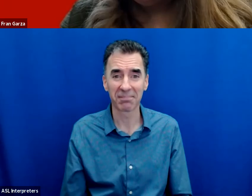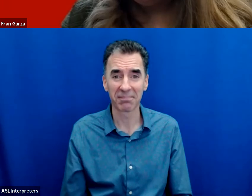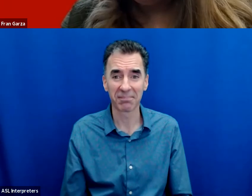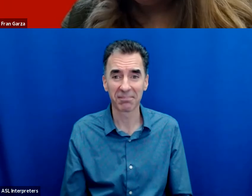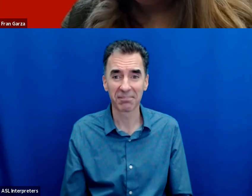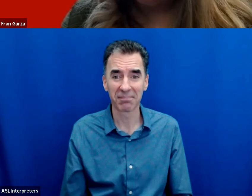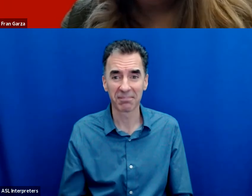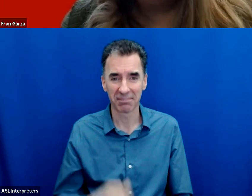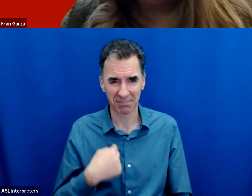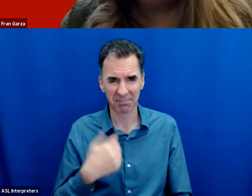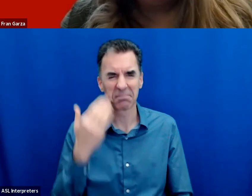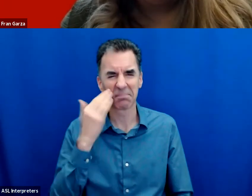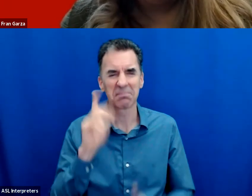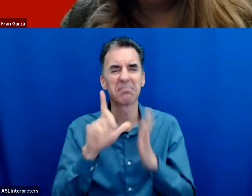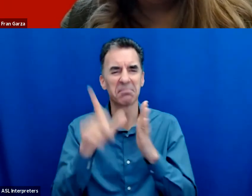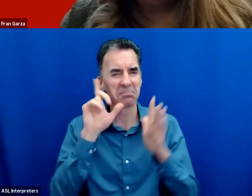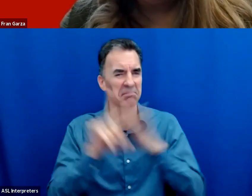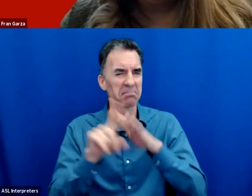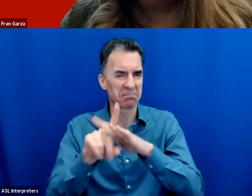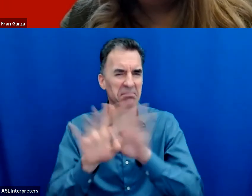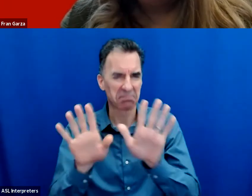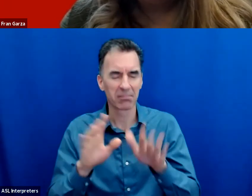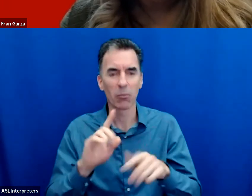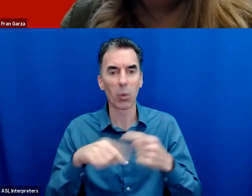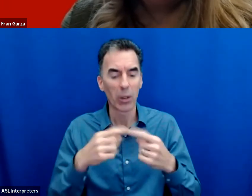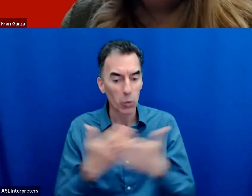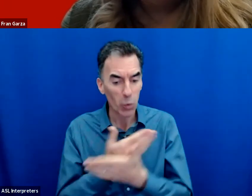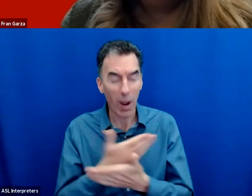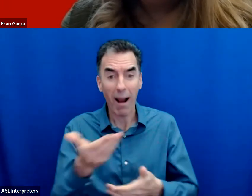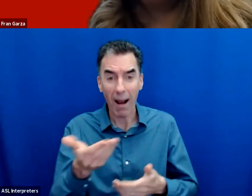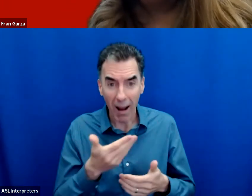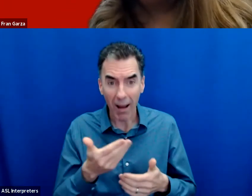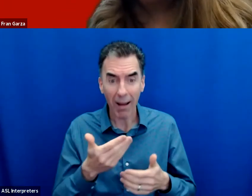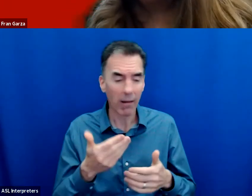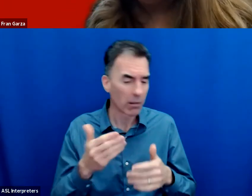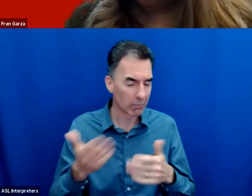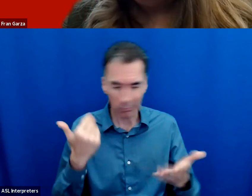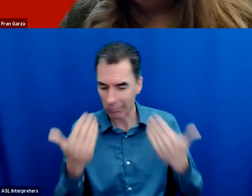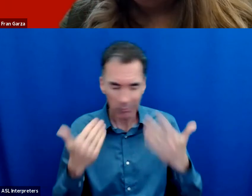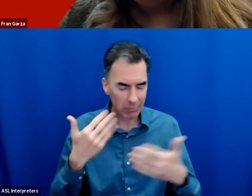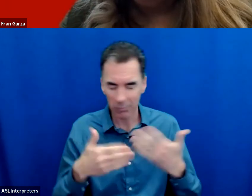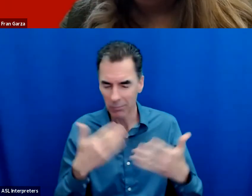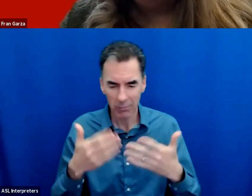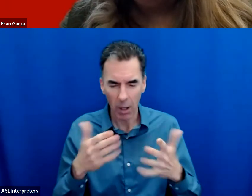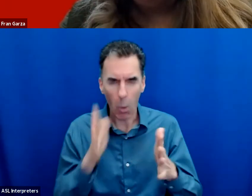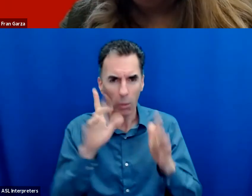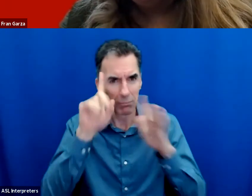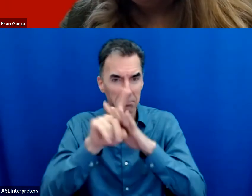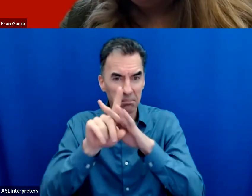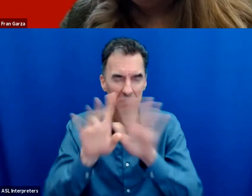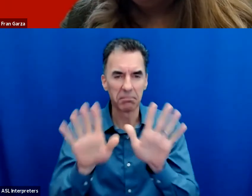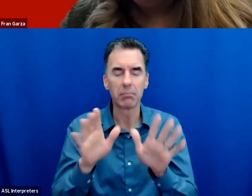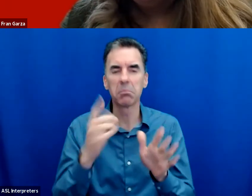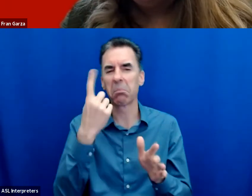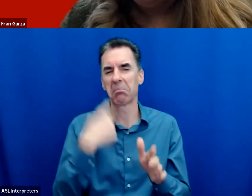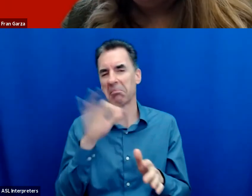I'm sure you guys will have some as you get through your new hire stuff and as you go through open enrollment. One of the things we hear a lot, just